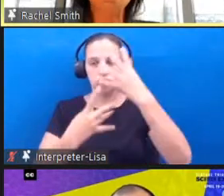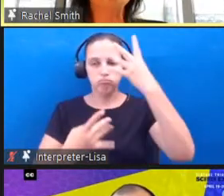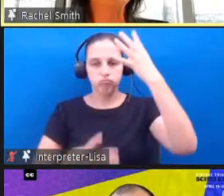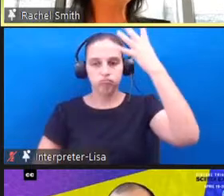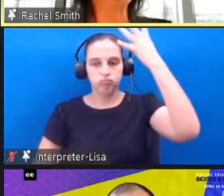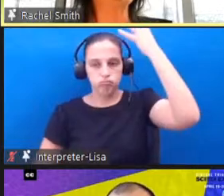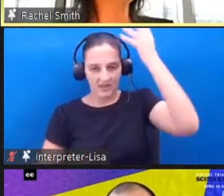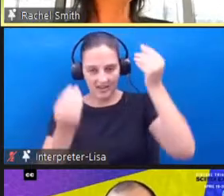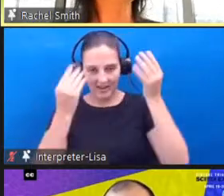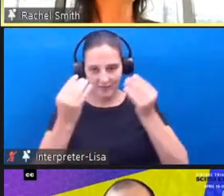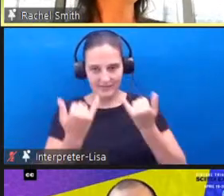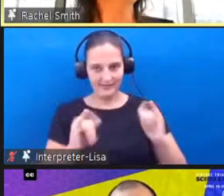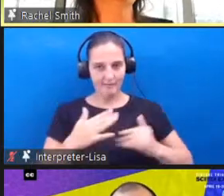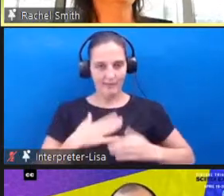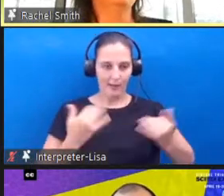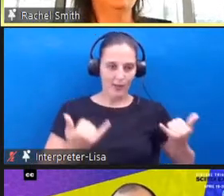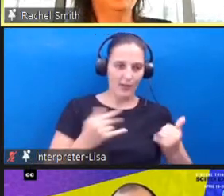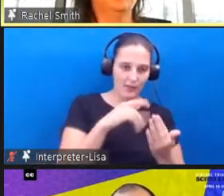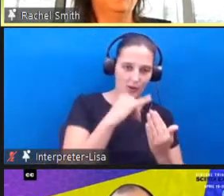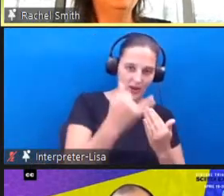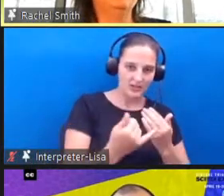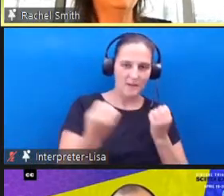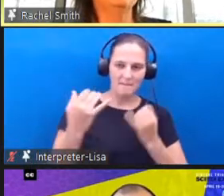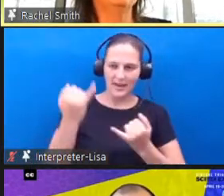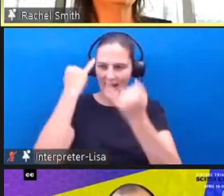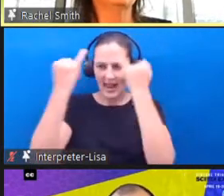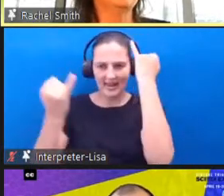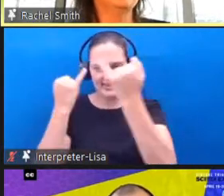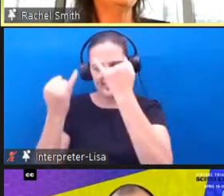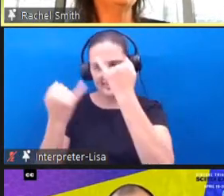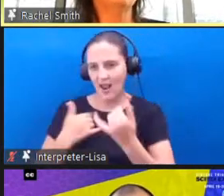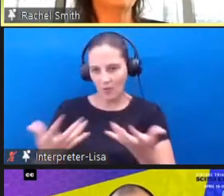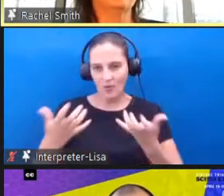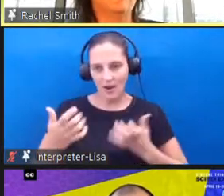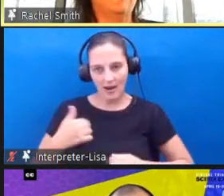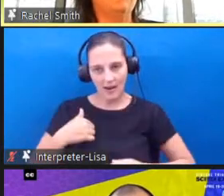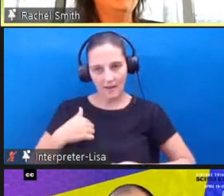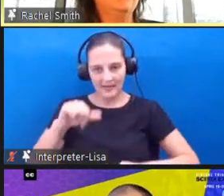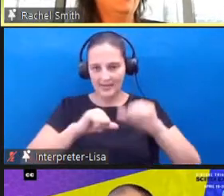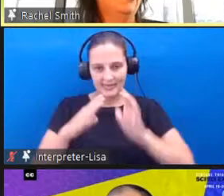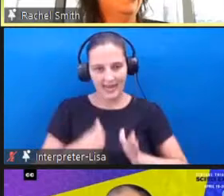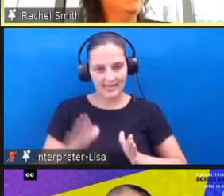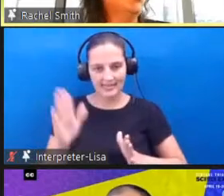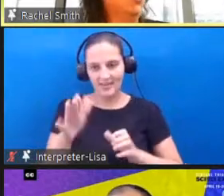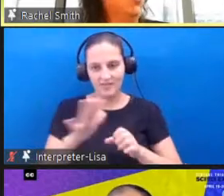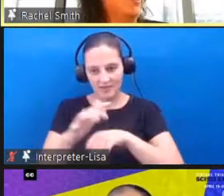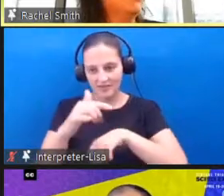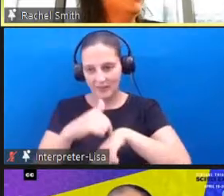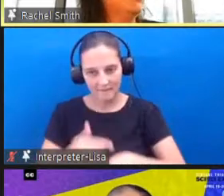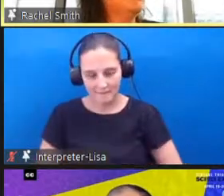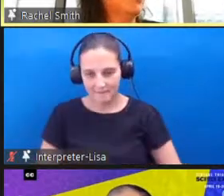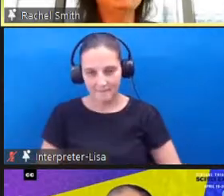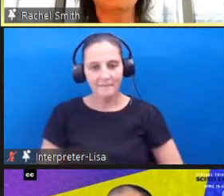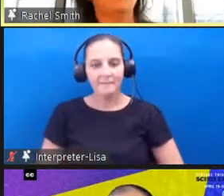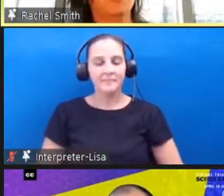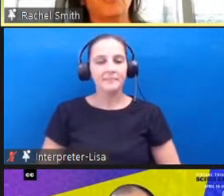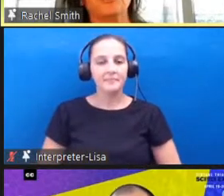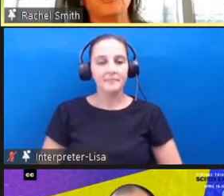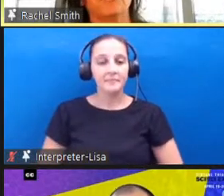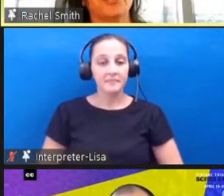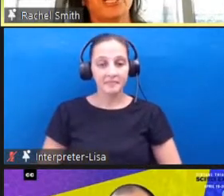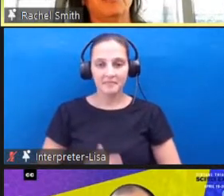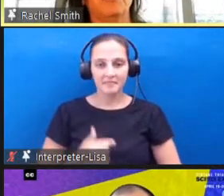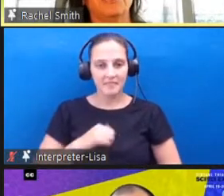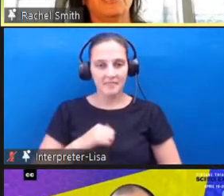project. So there's so many ideas I would love to do. To be honest, as a scientist, there's never enough time. So I would love to come up with a